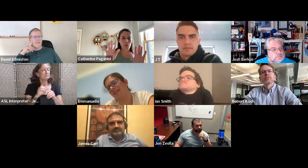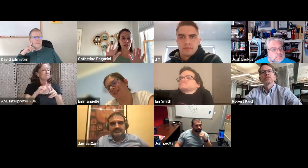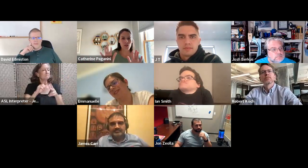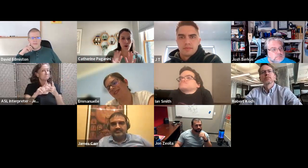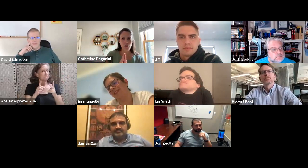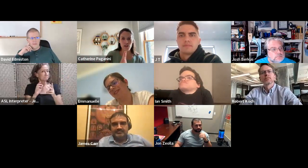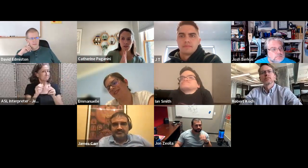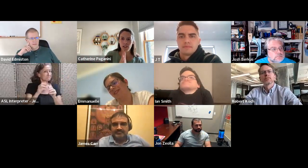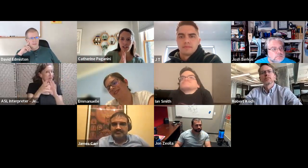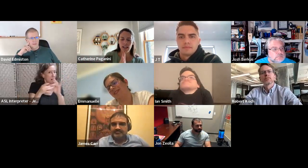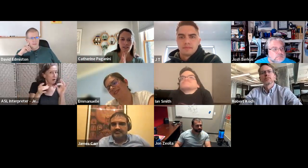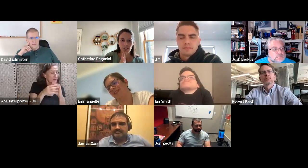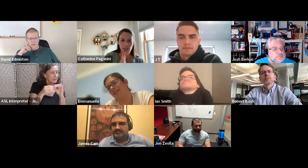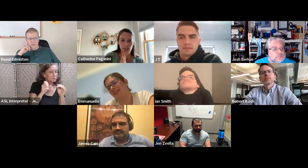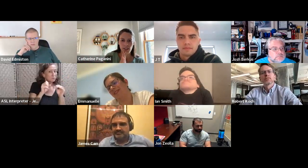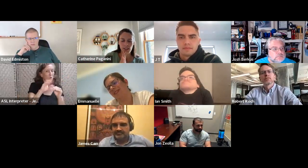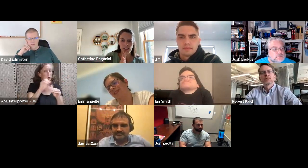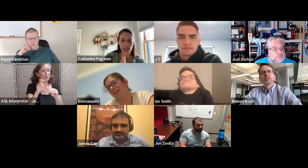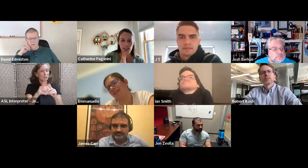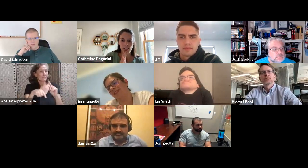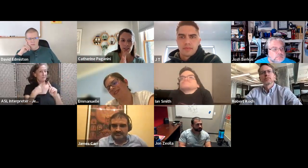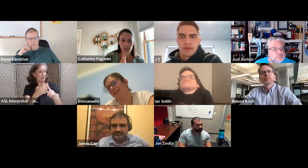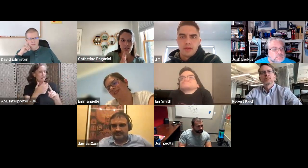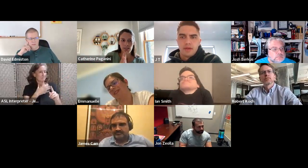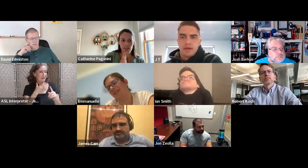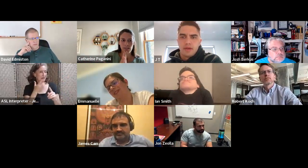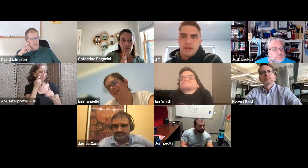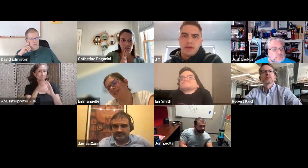Any comments or questions regarding that?